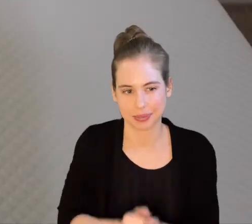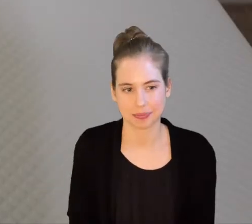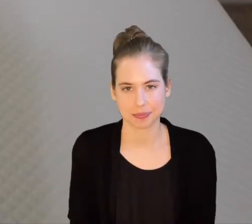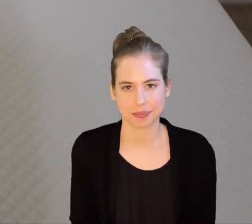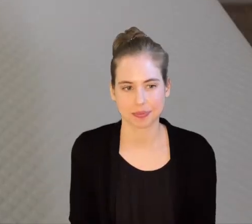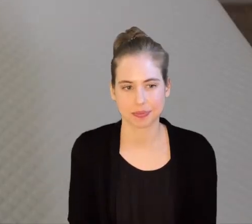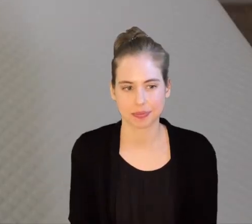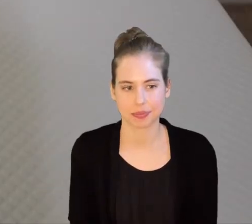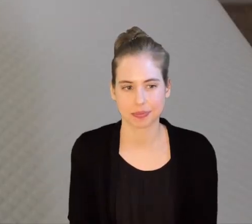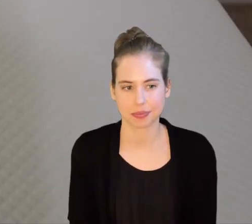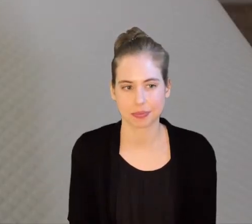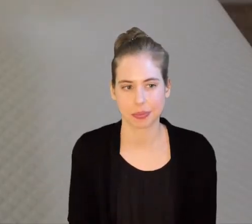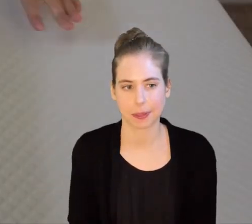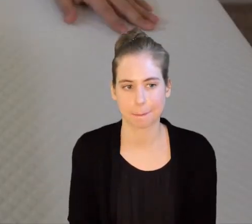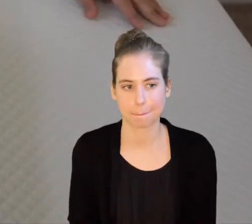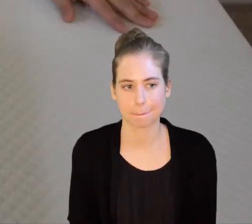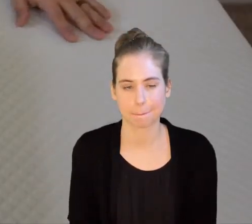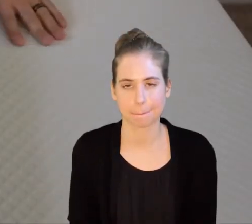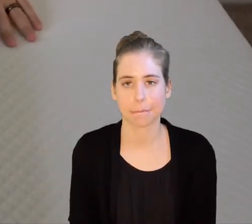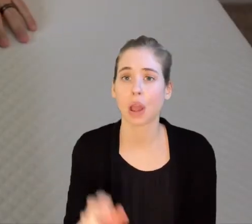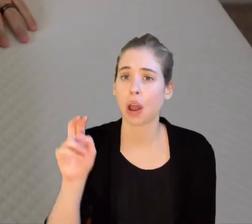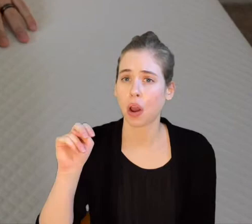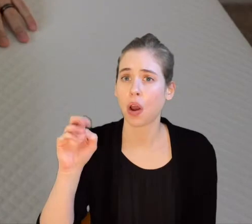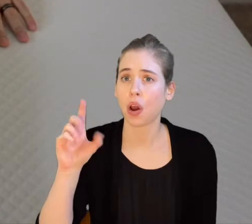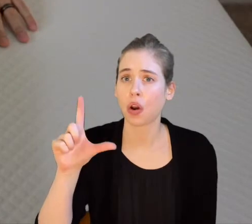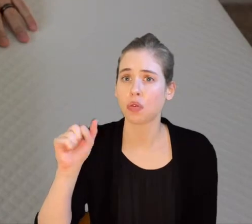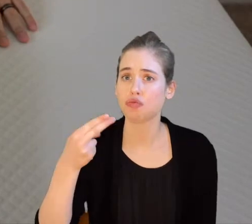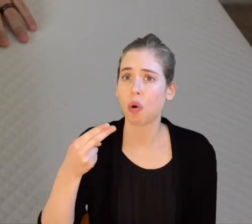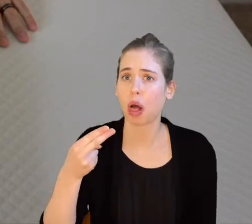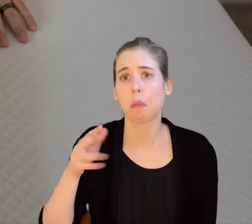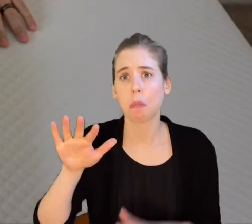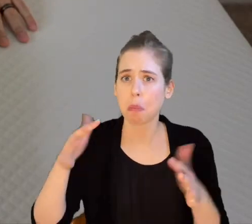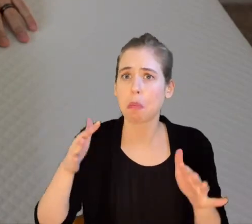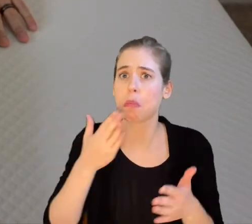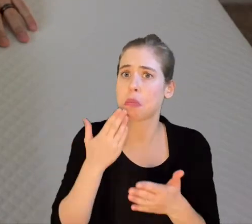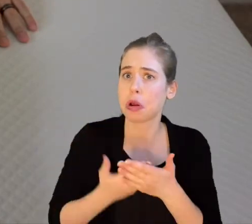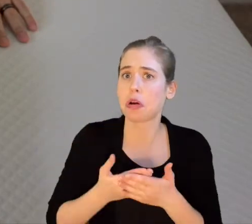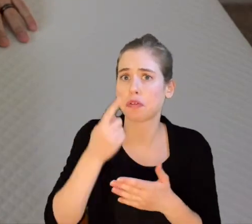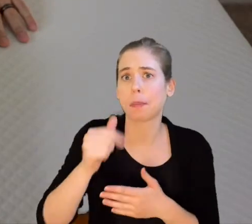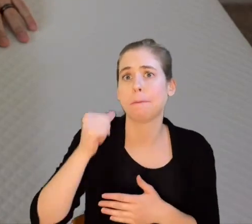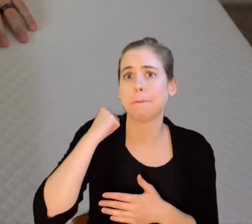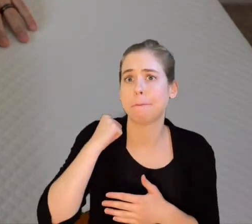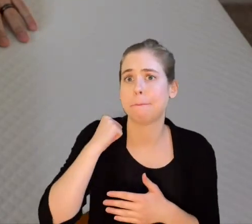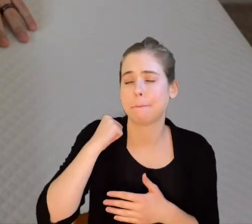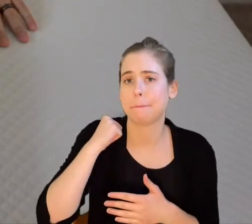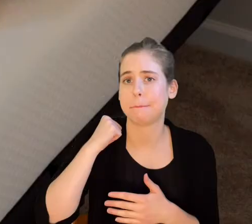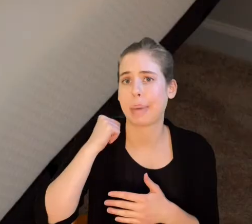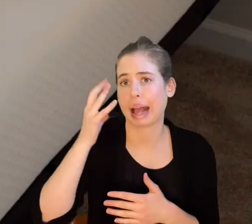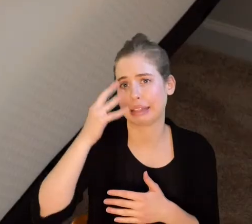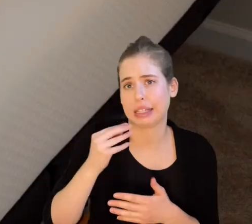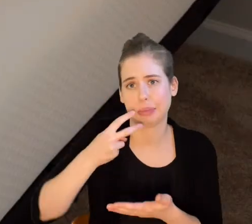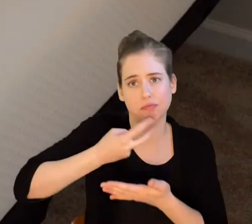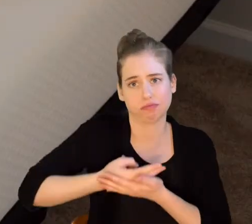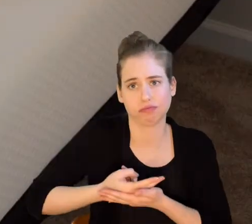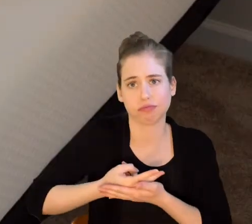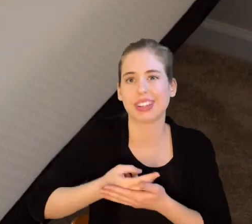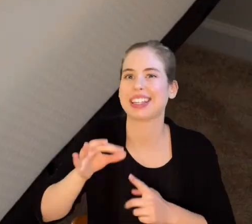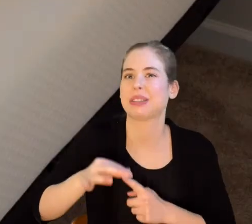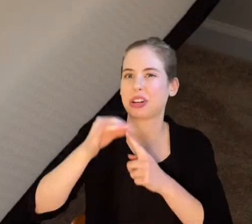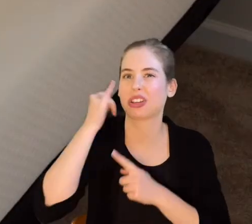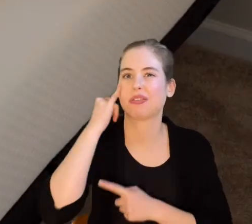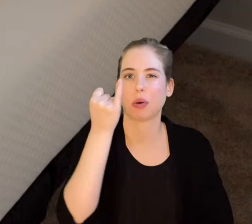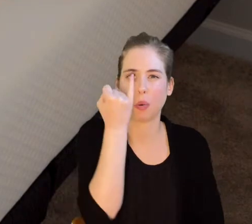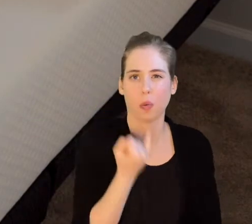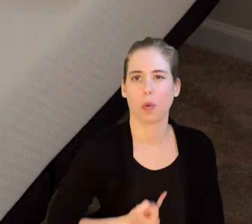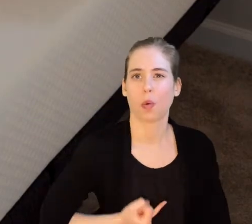Overall, NOLA should work pretty well for back sleepers. In particular, petite and average-sized back sleepers. Heavier sleepers, however,